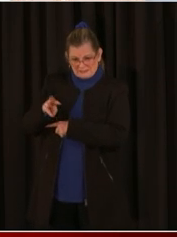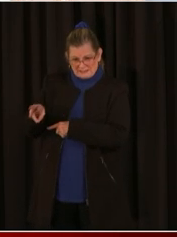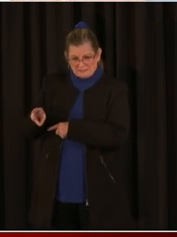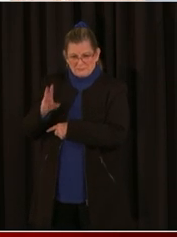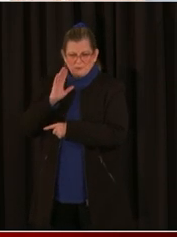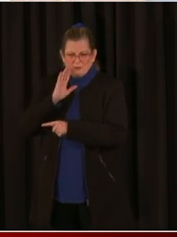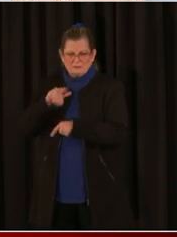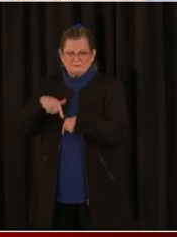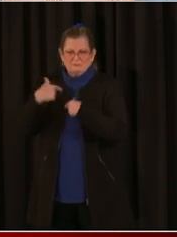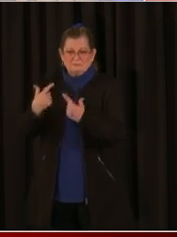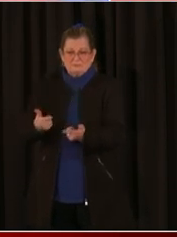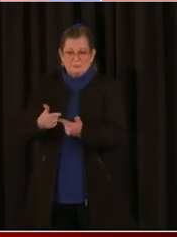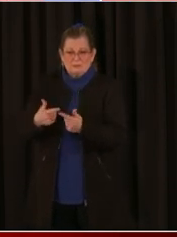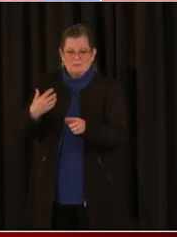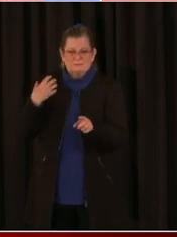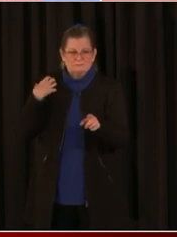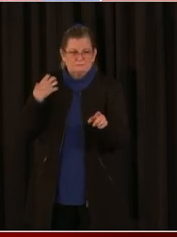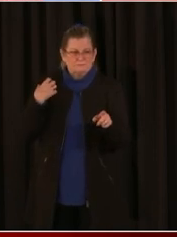for his update.